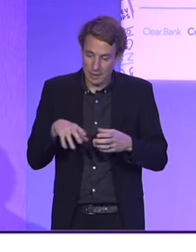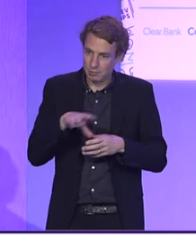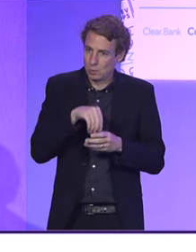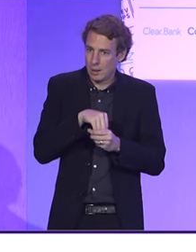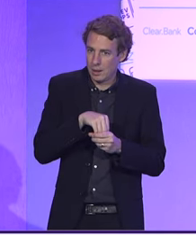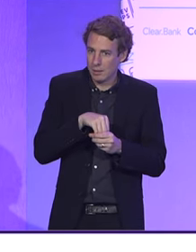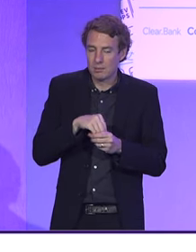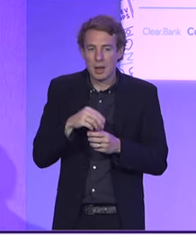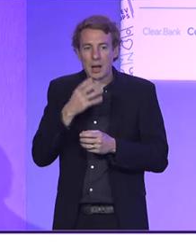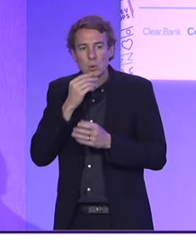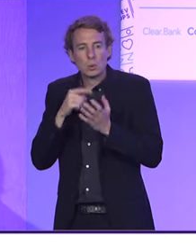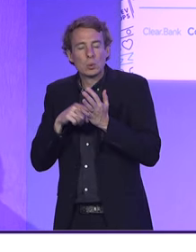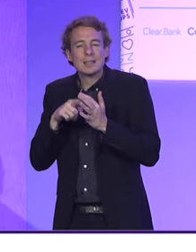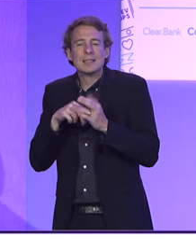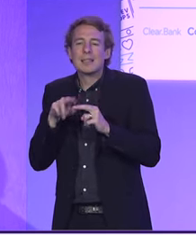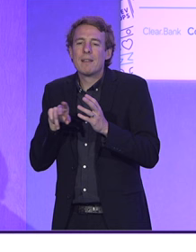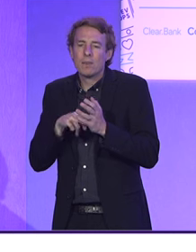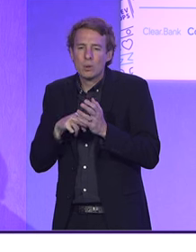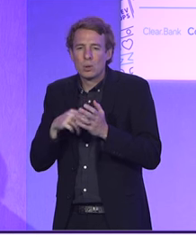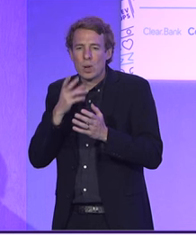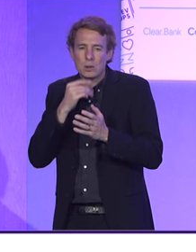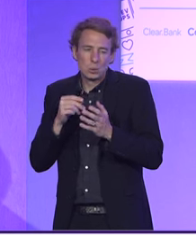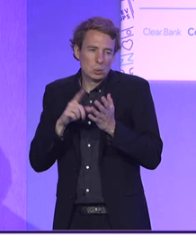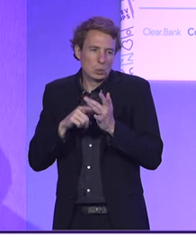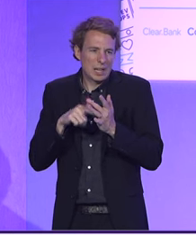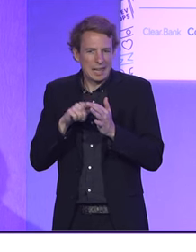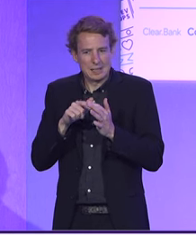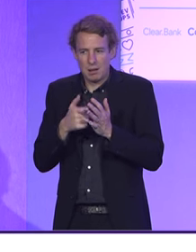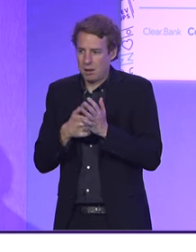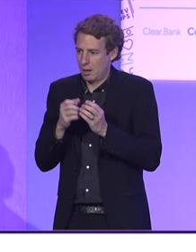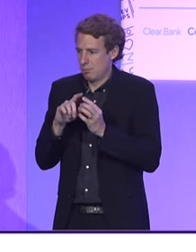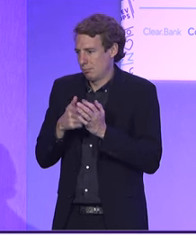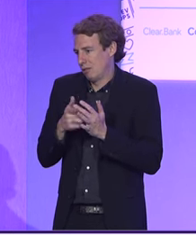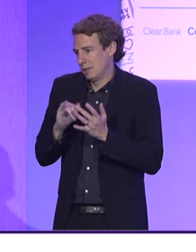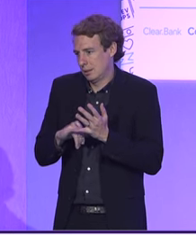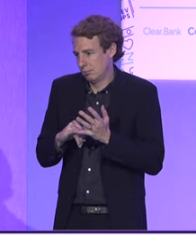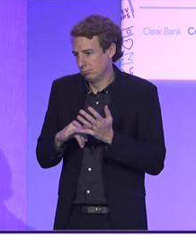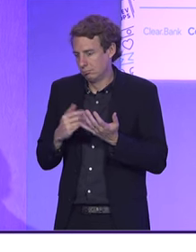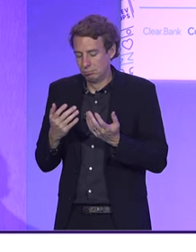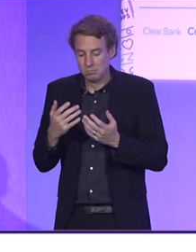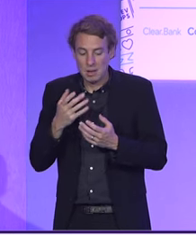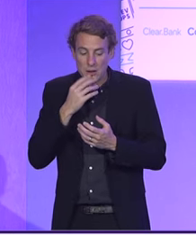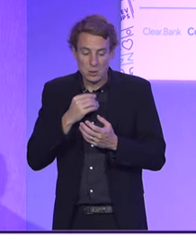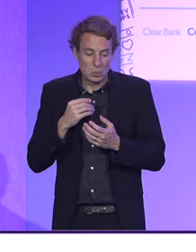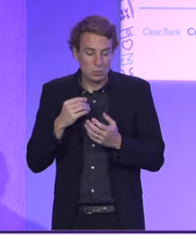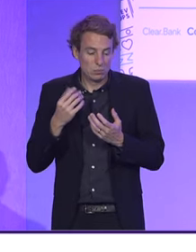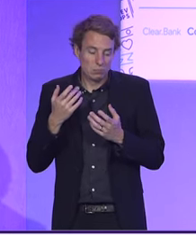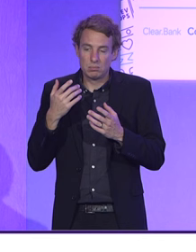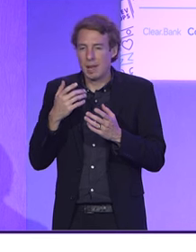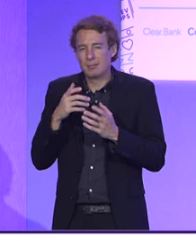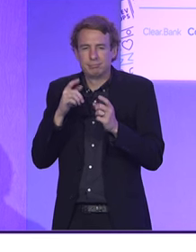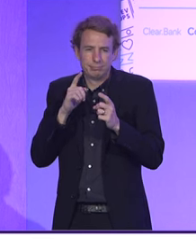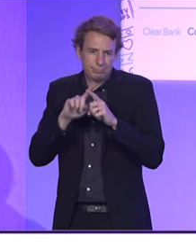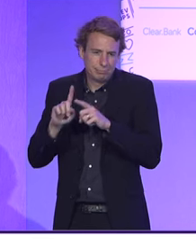use Terraform, I use Liquidbase, I use the same for testing. We have also SonarQube,